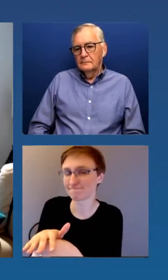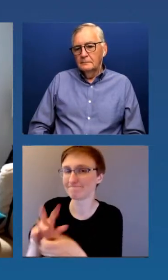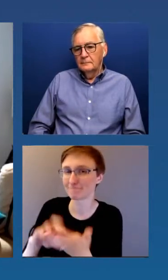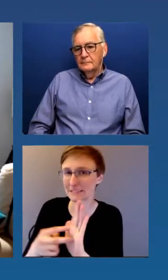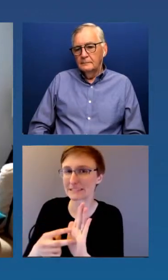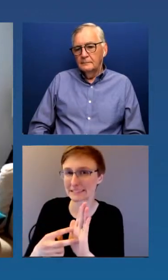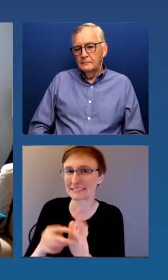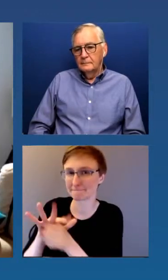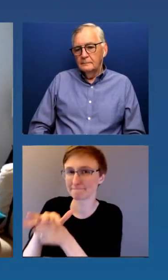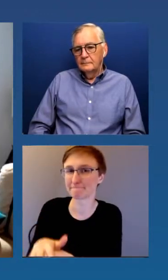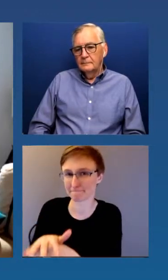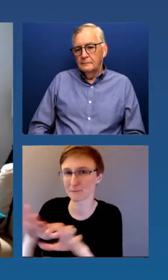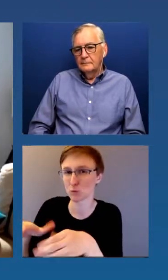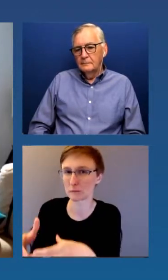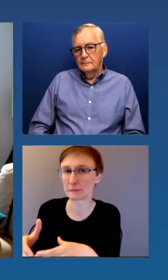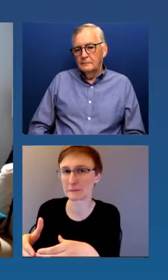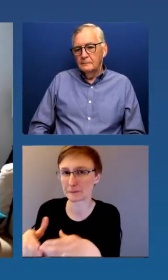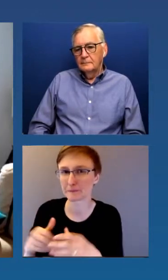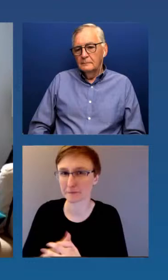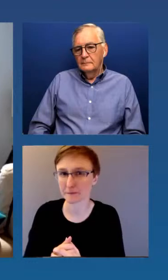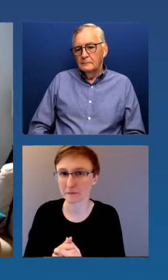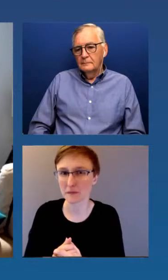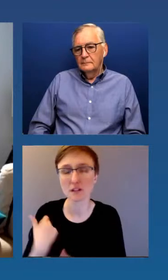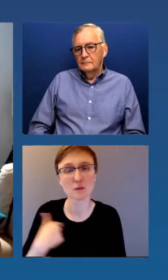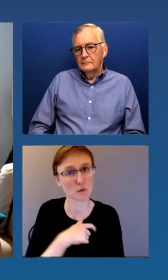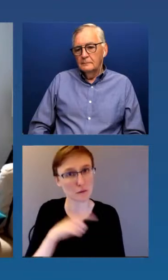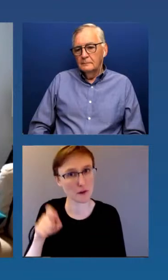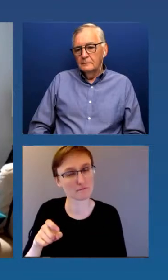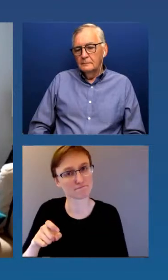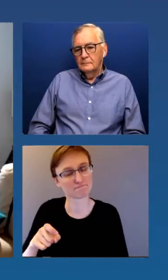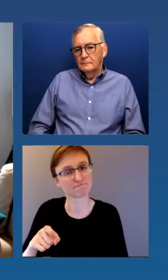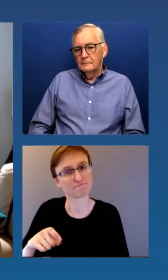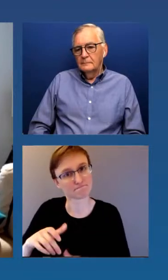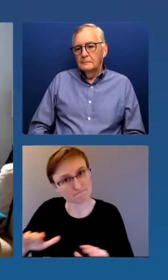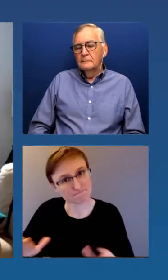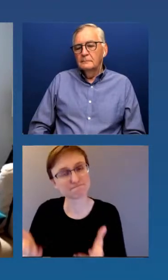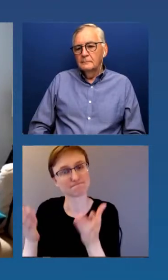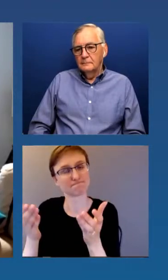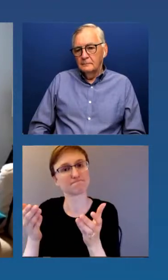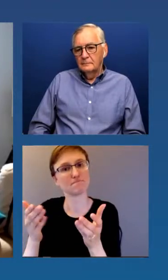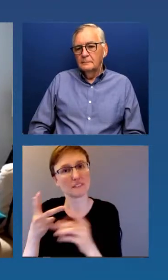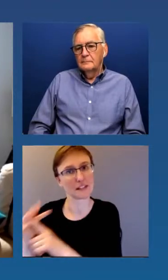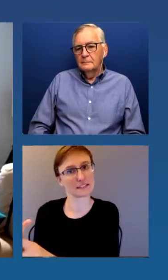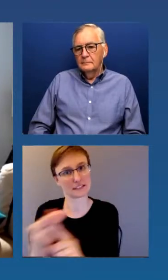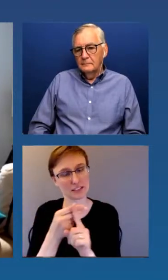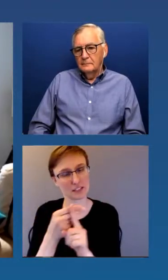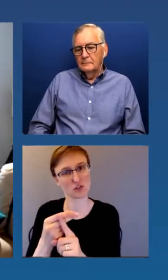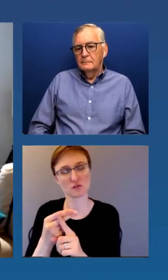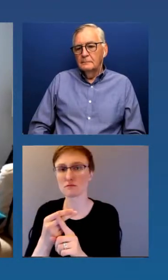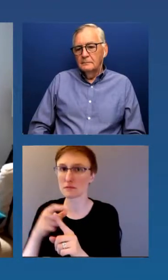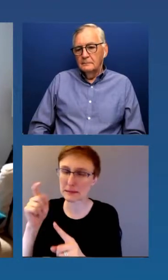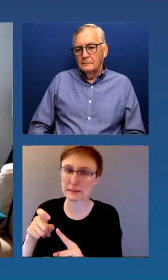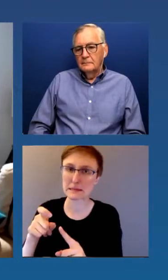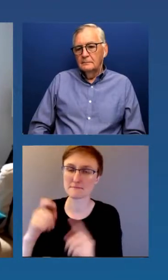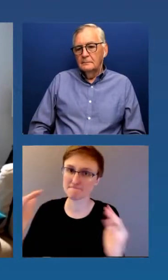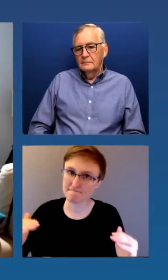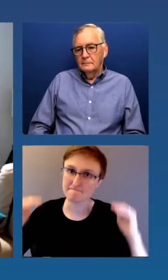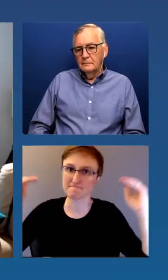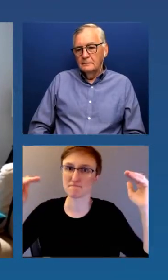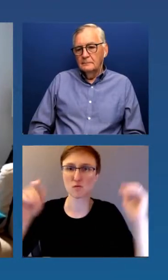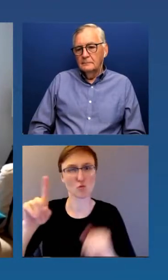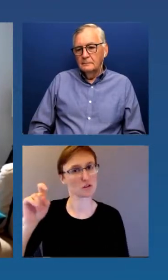vaccination rates across the city to 100%. We have a few specific